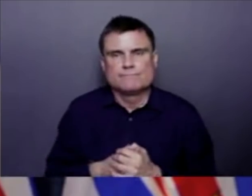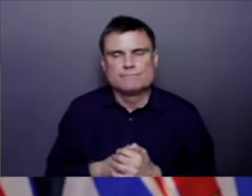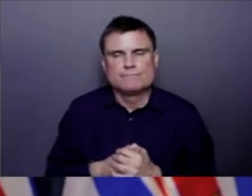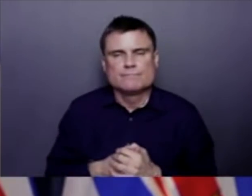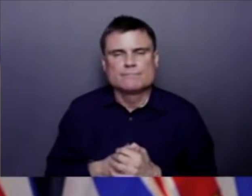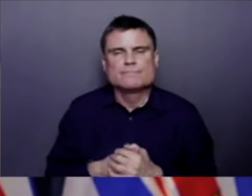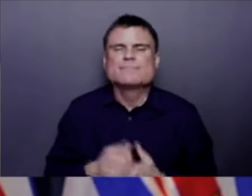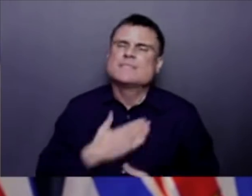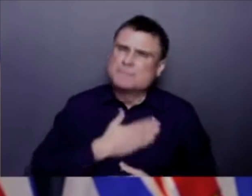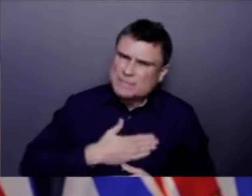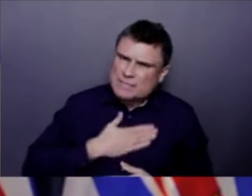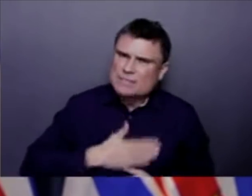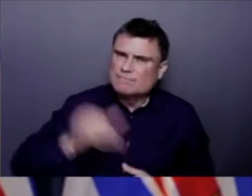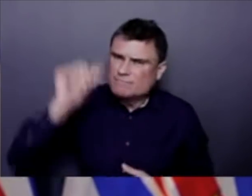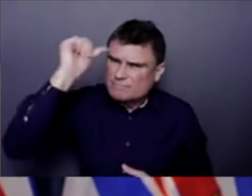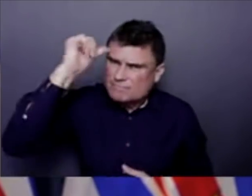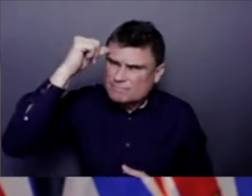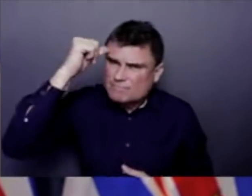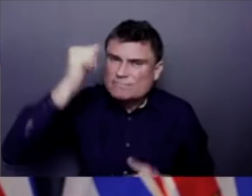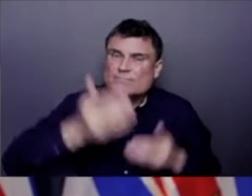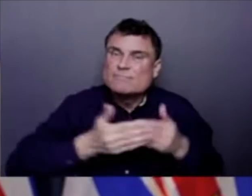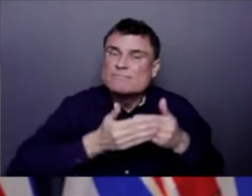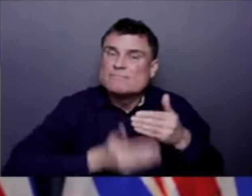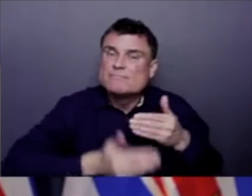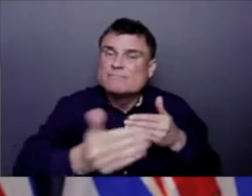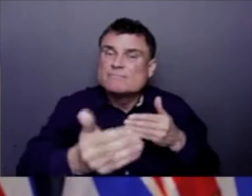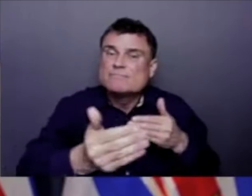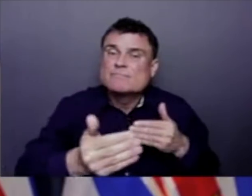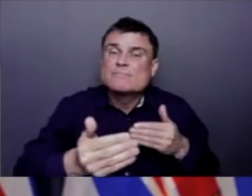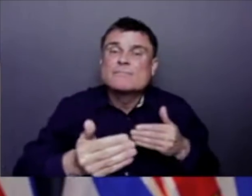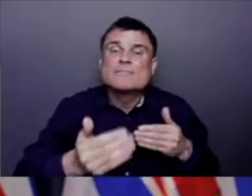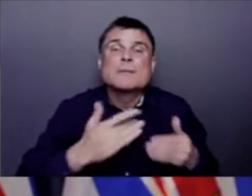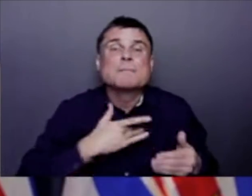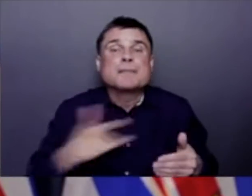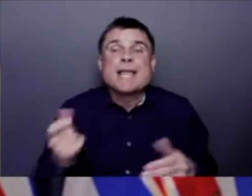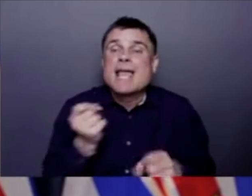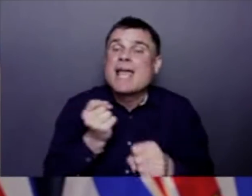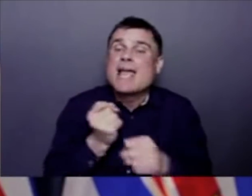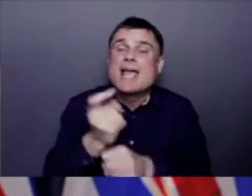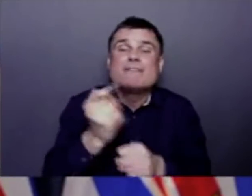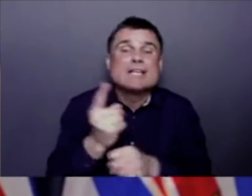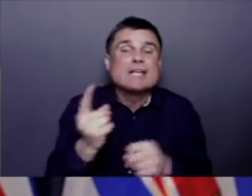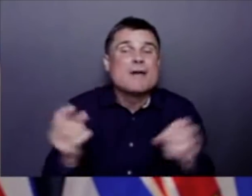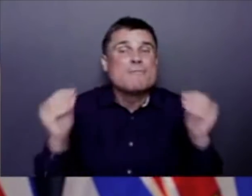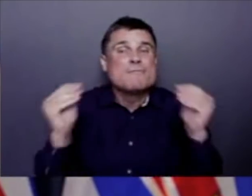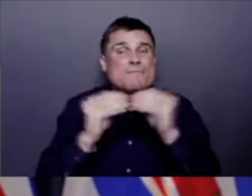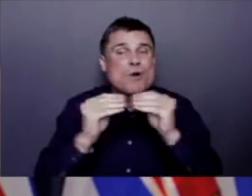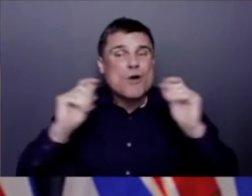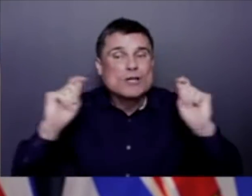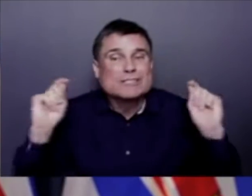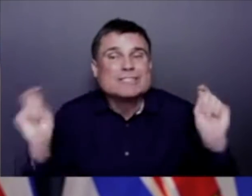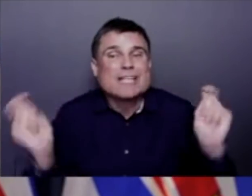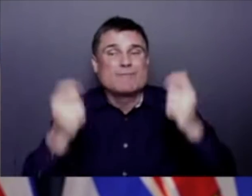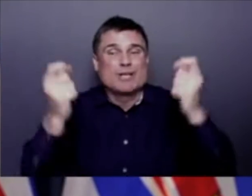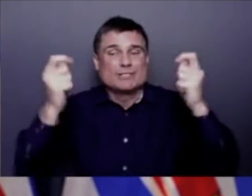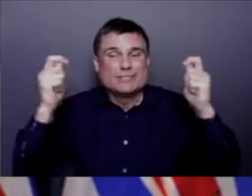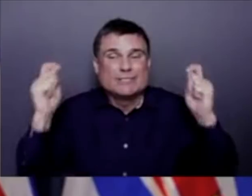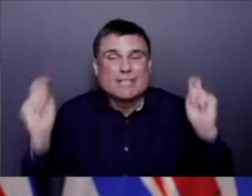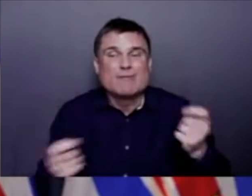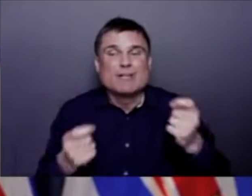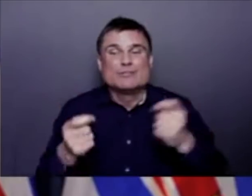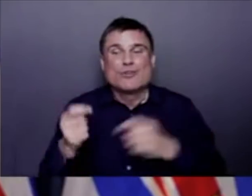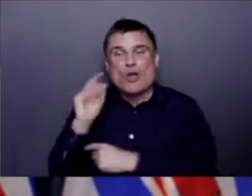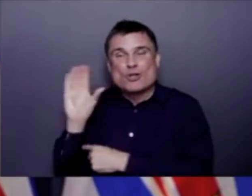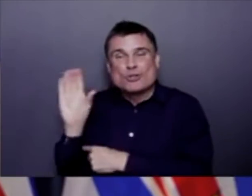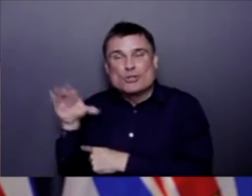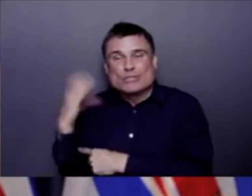other celebrations that are occurring in this coming period, of what is for some